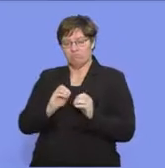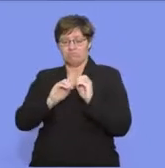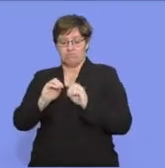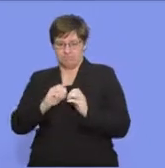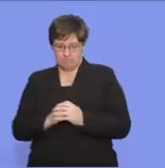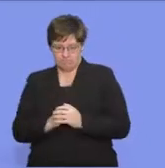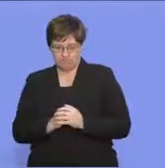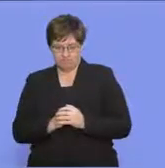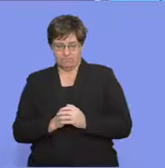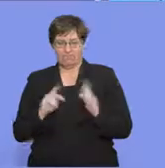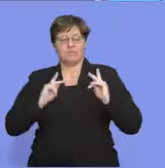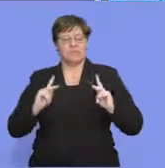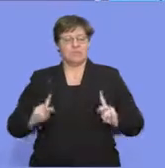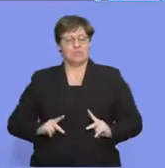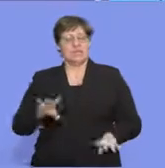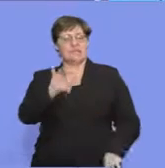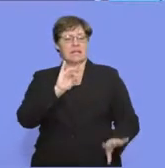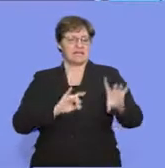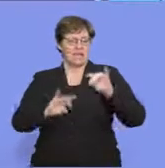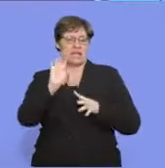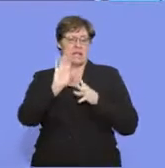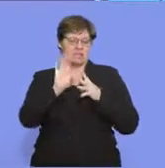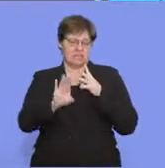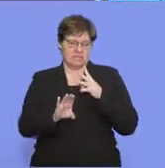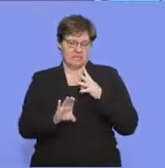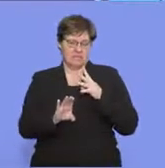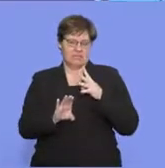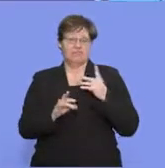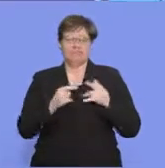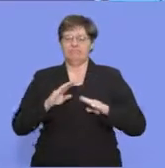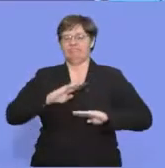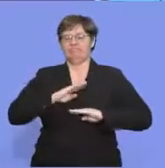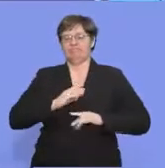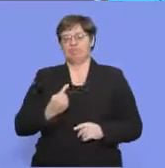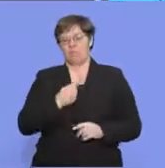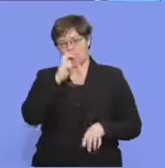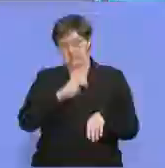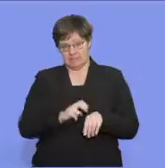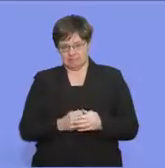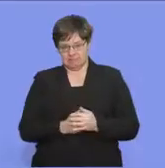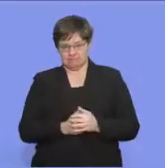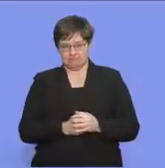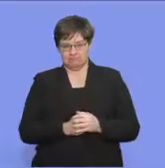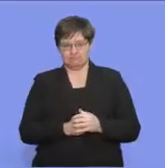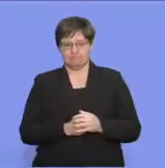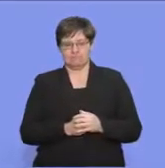humans selecting certain characteristics that then satisfy their own needs.